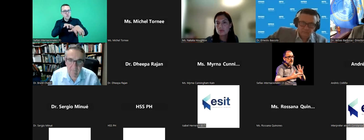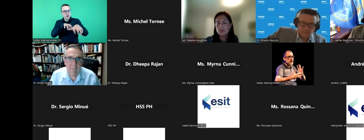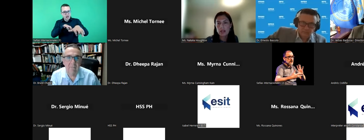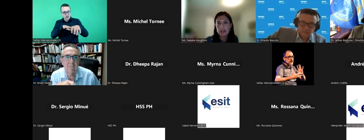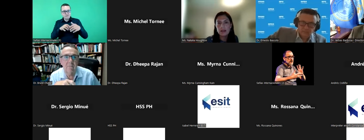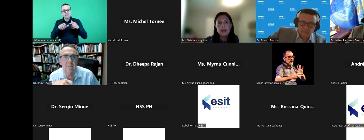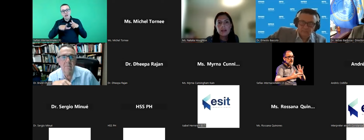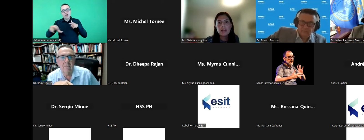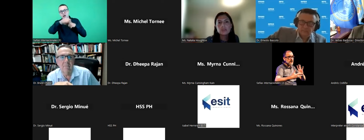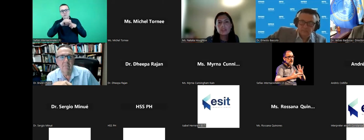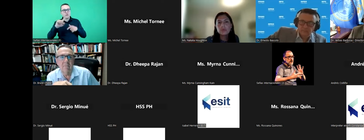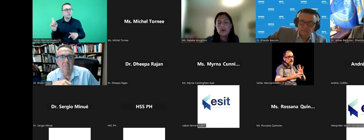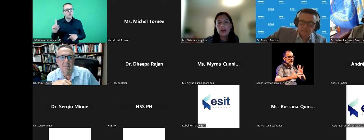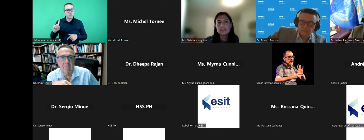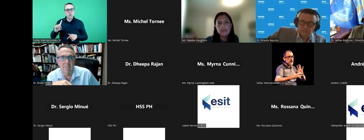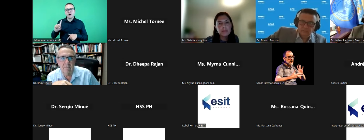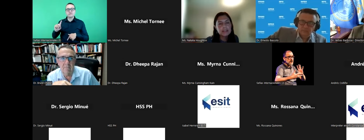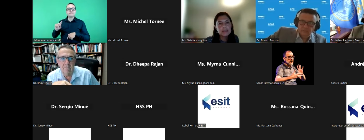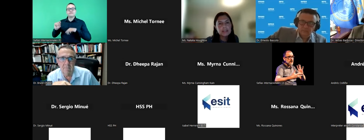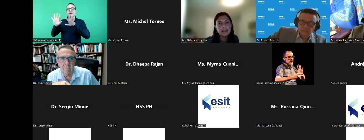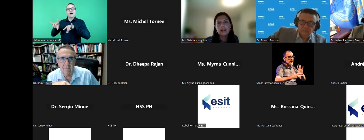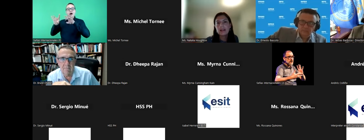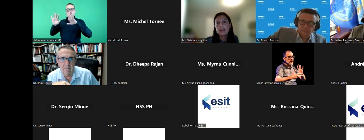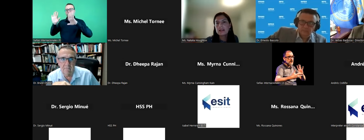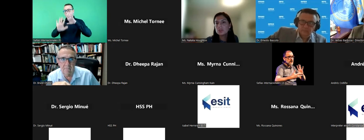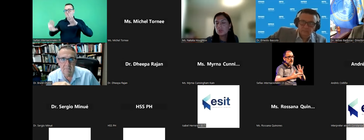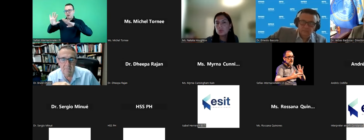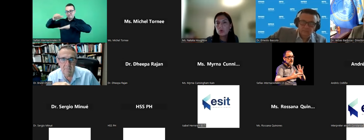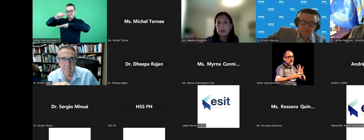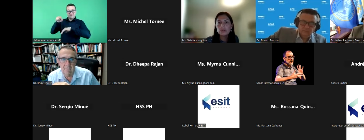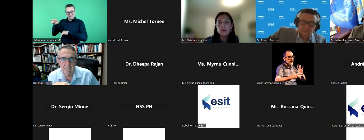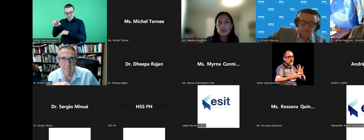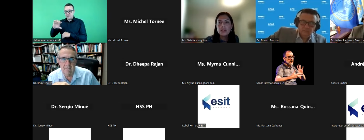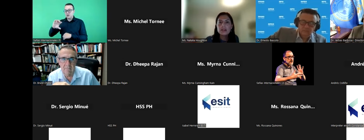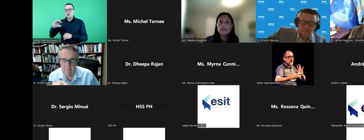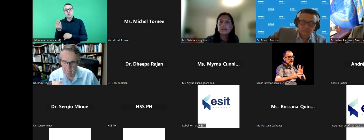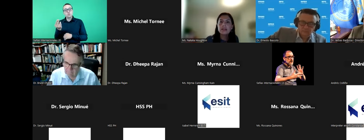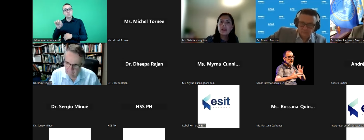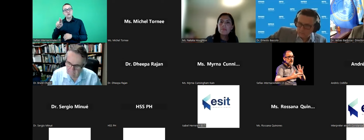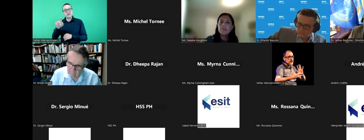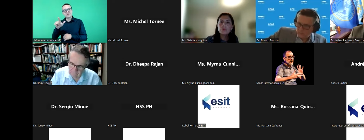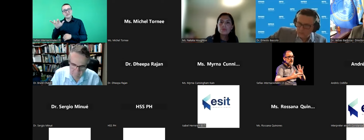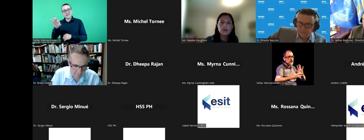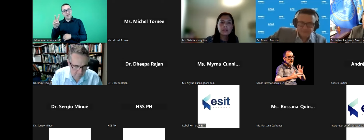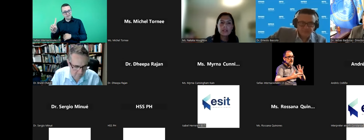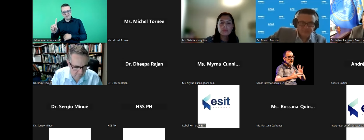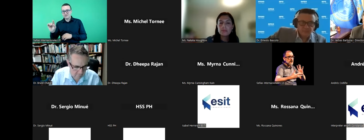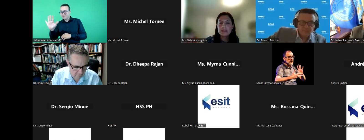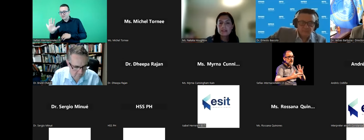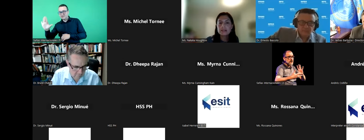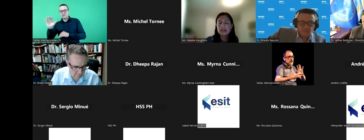remote and rural medicine in Queensland University, Australia, and has actively contributed in every declaration, document, and